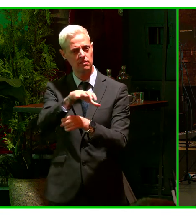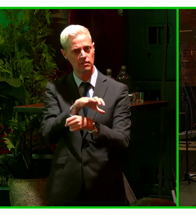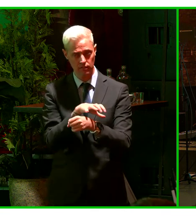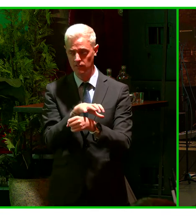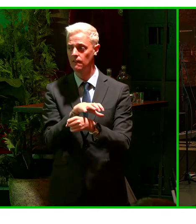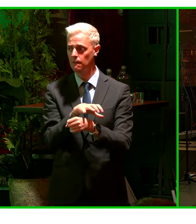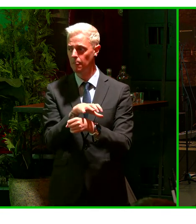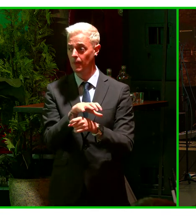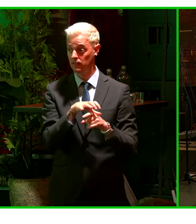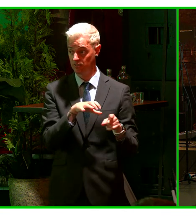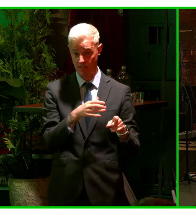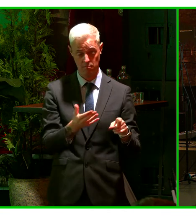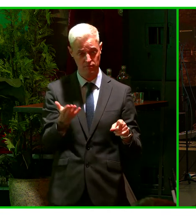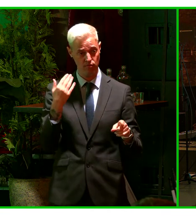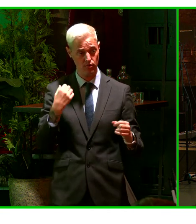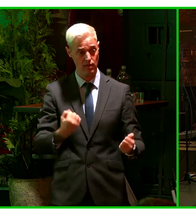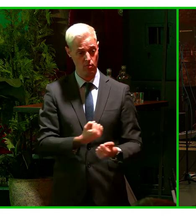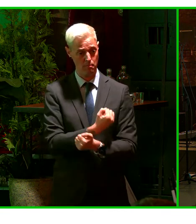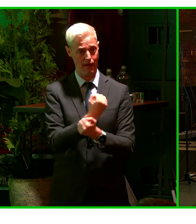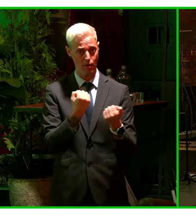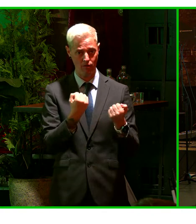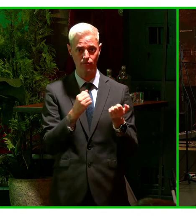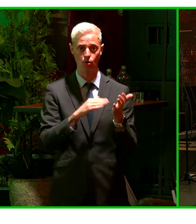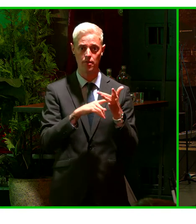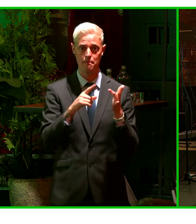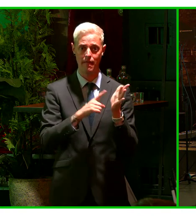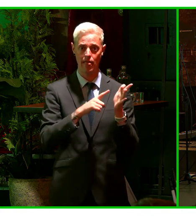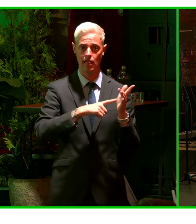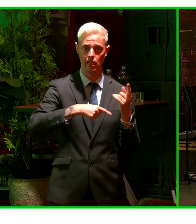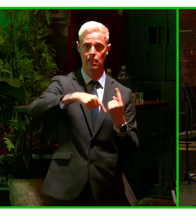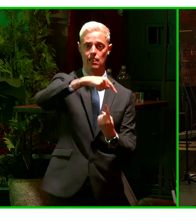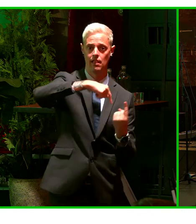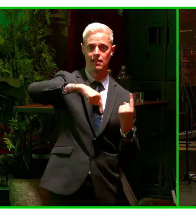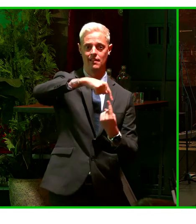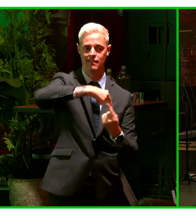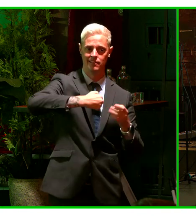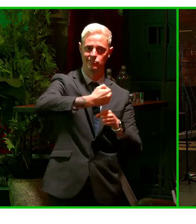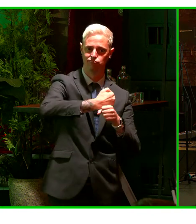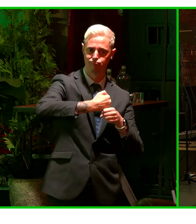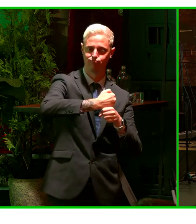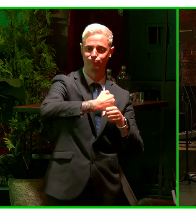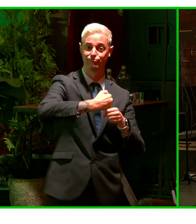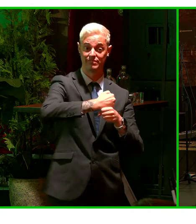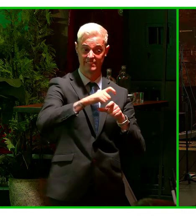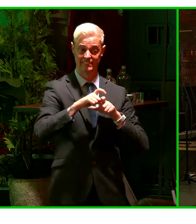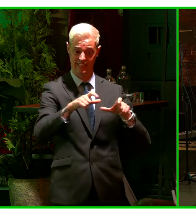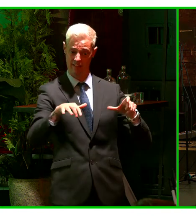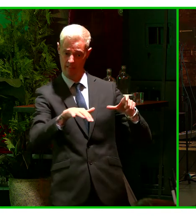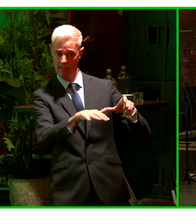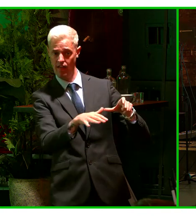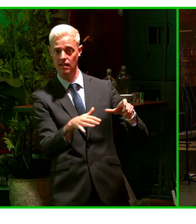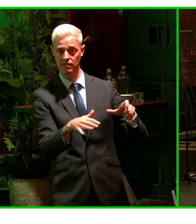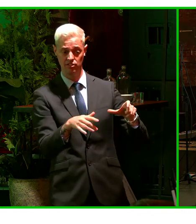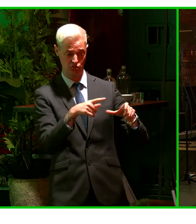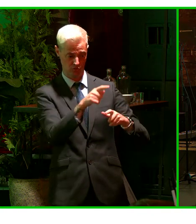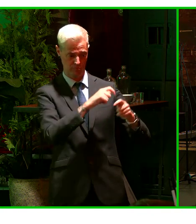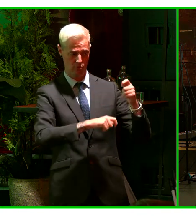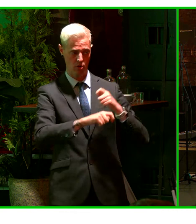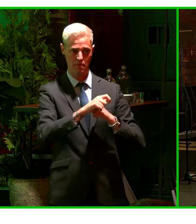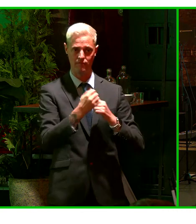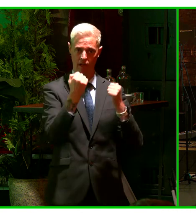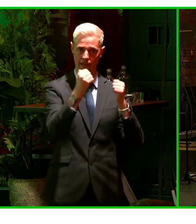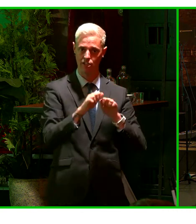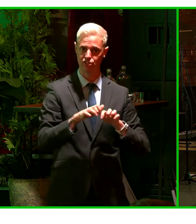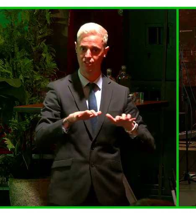be used as major power sources for some of the mills that are still alongside them. Obviously, other conversations